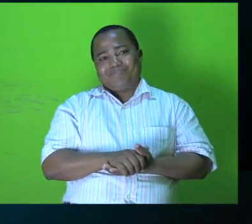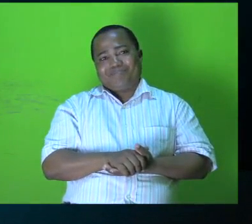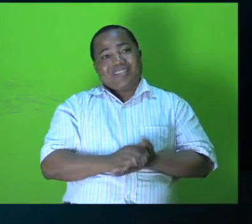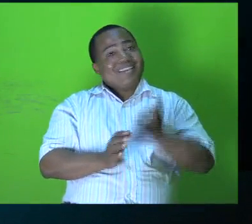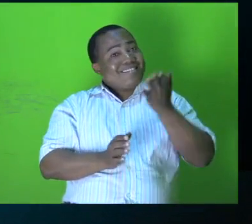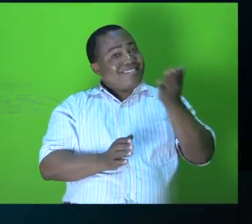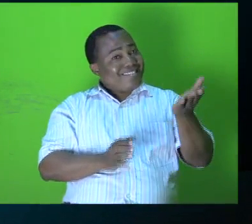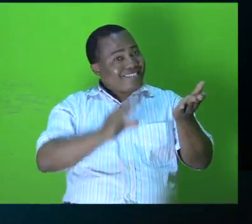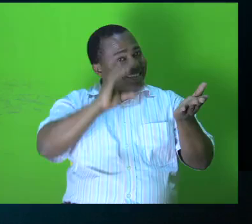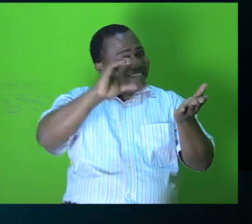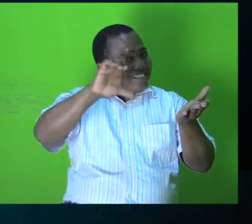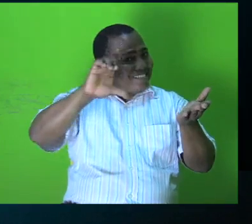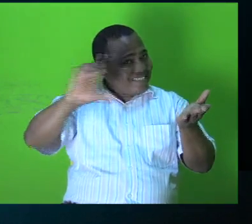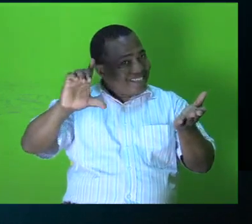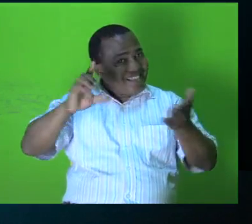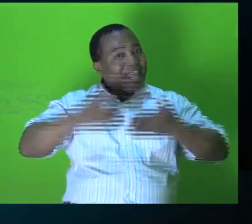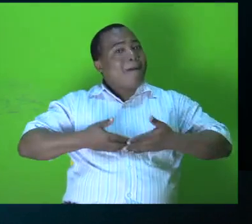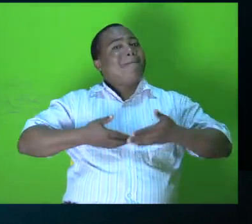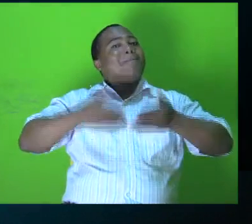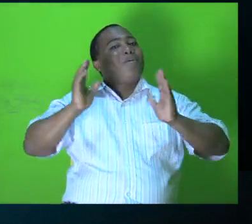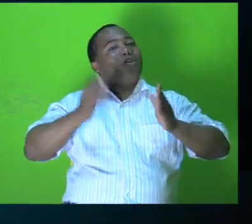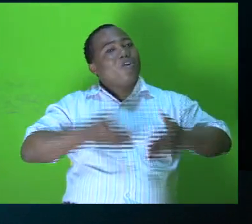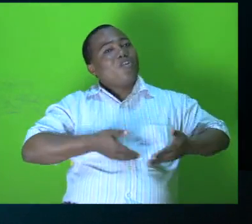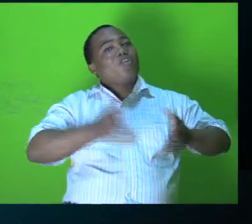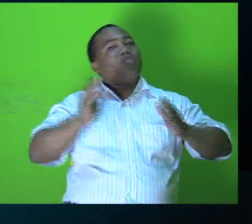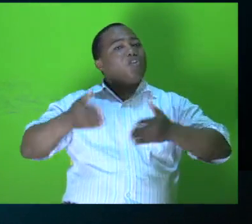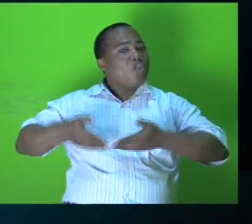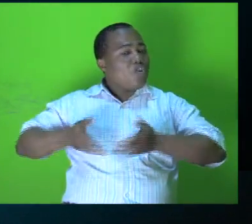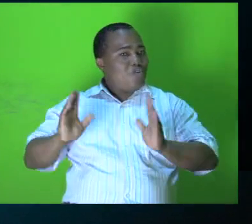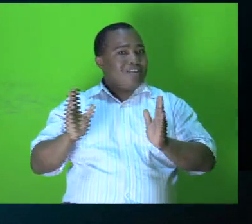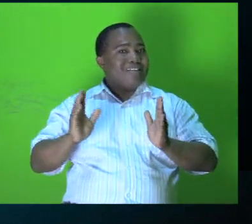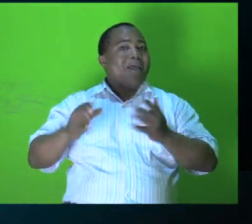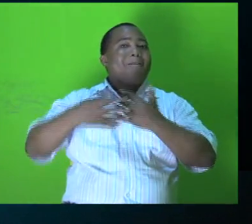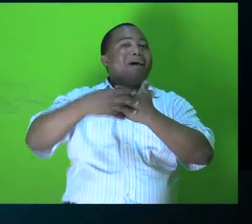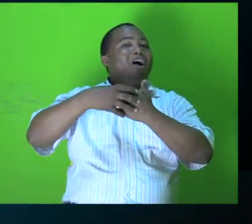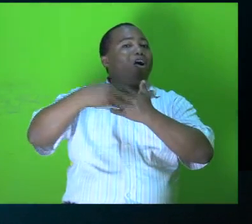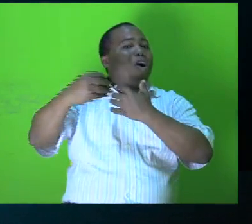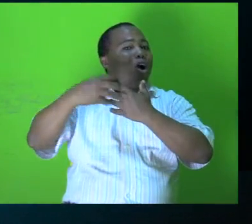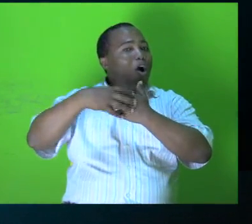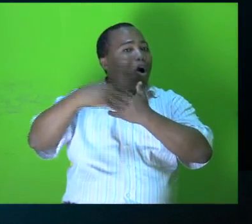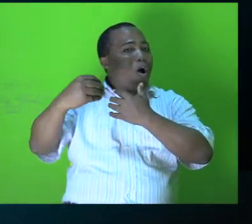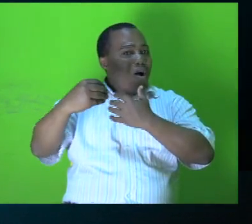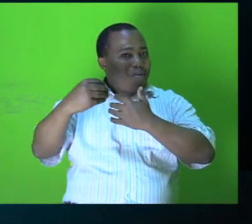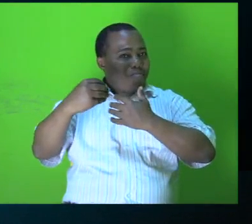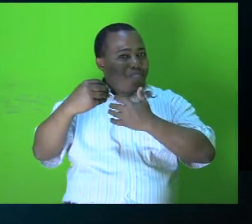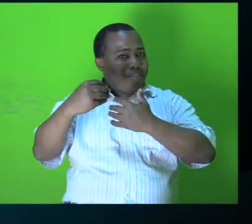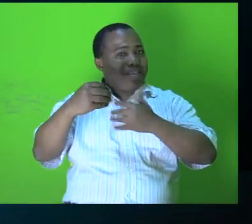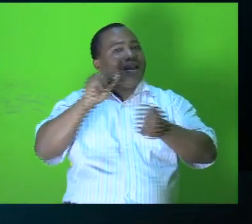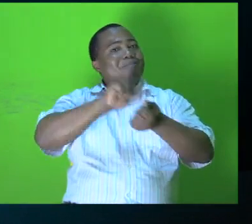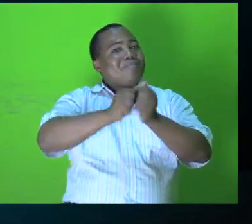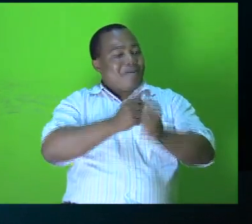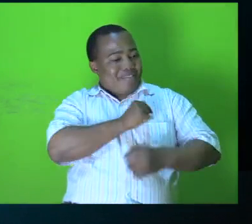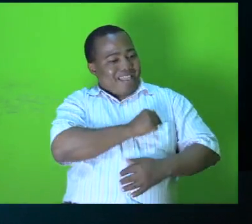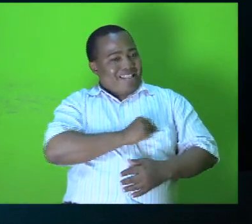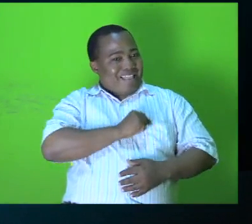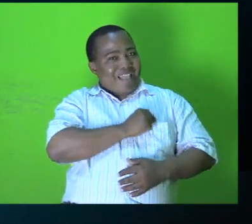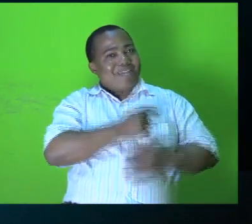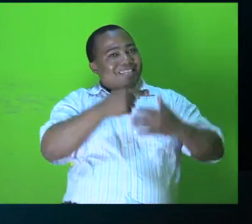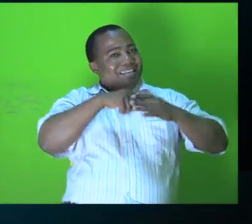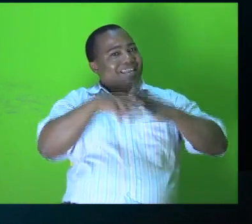These cells reproduce by copying their genetic information